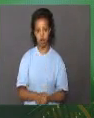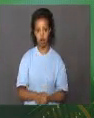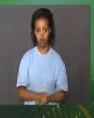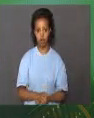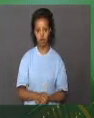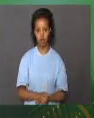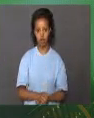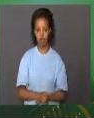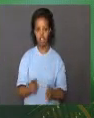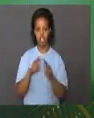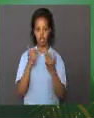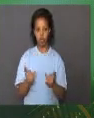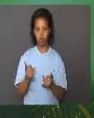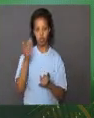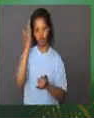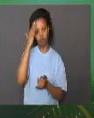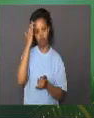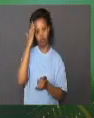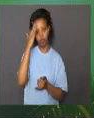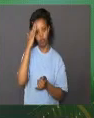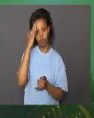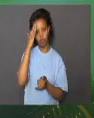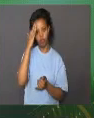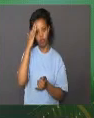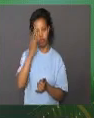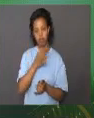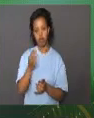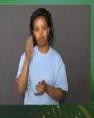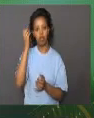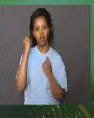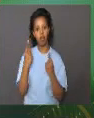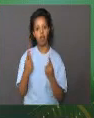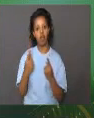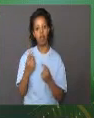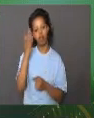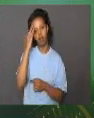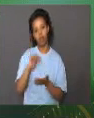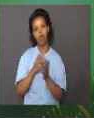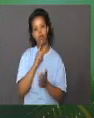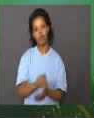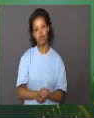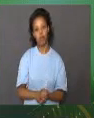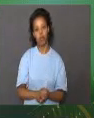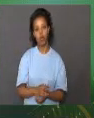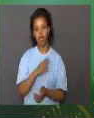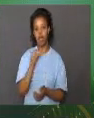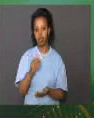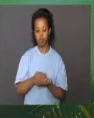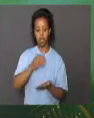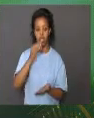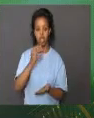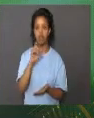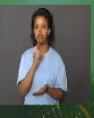to confirm our knowledge of the material. What are cylinders used to measure?